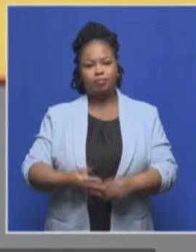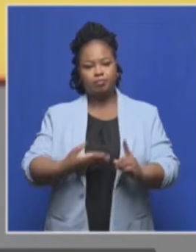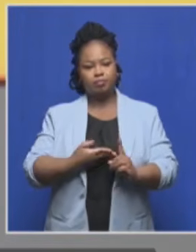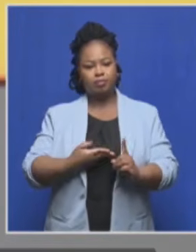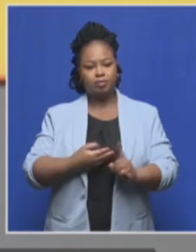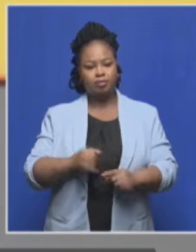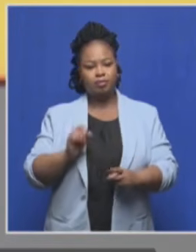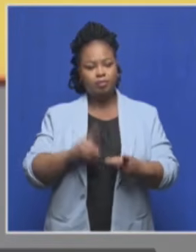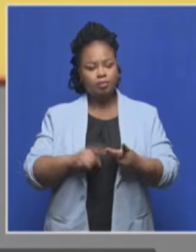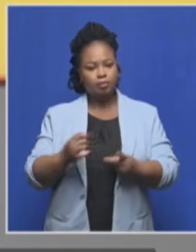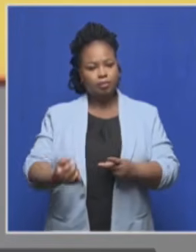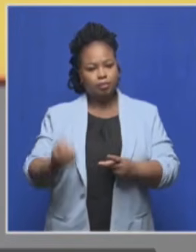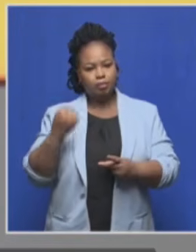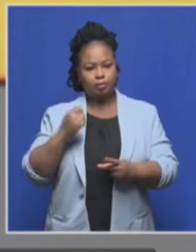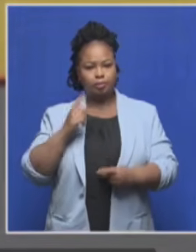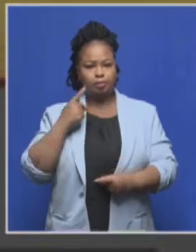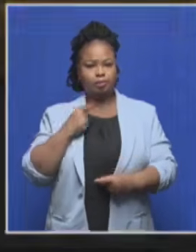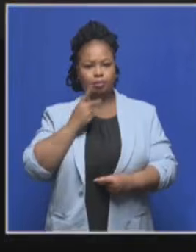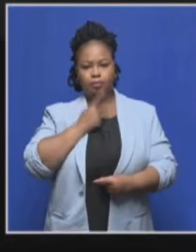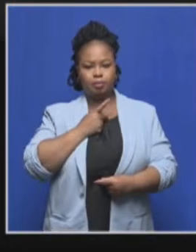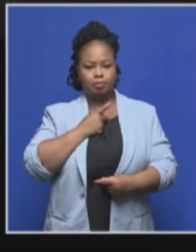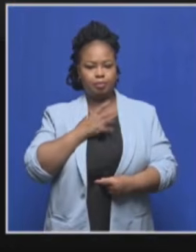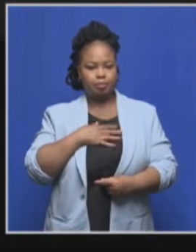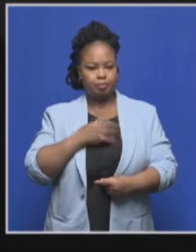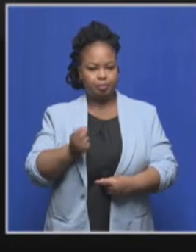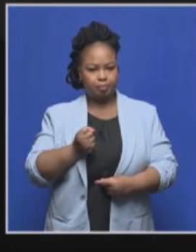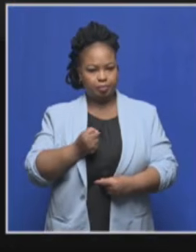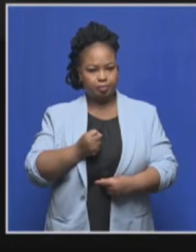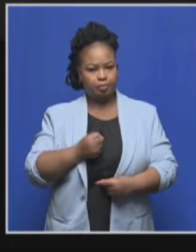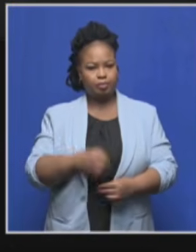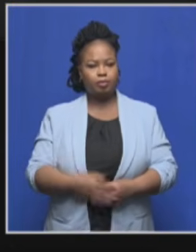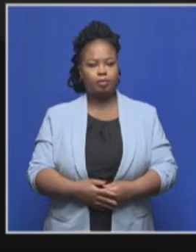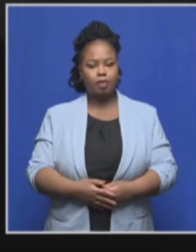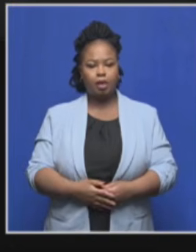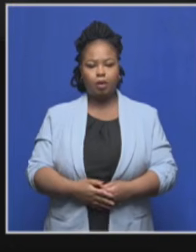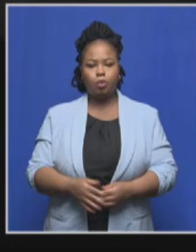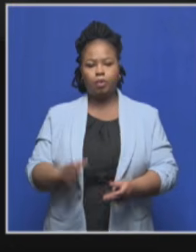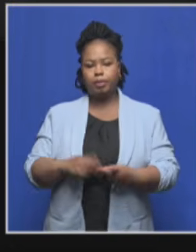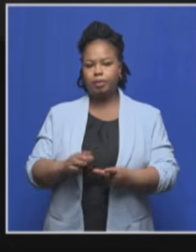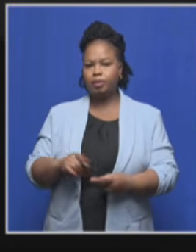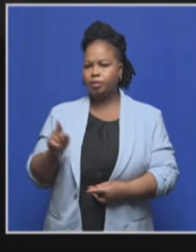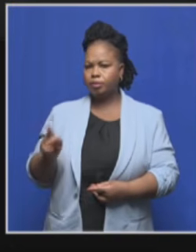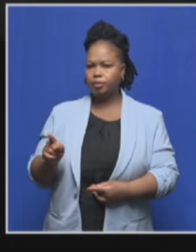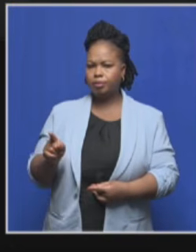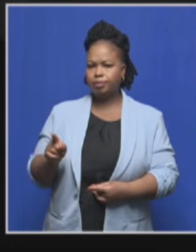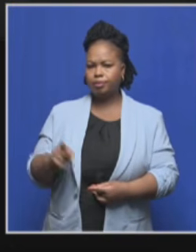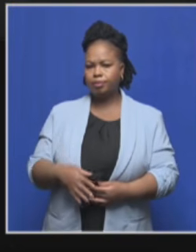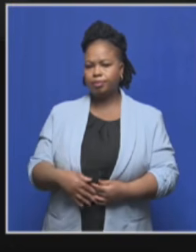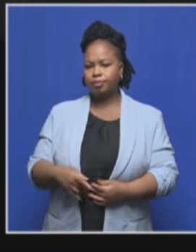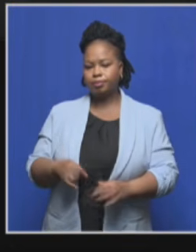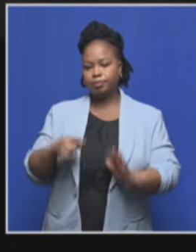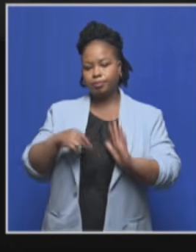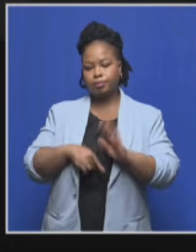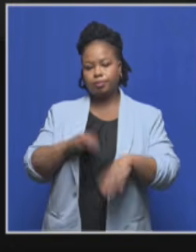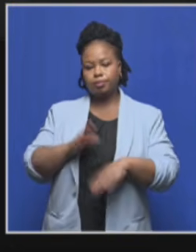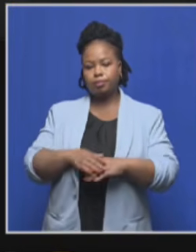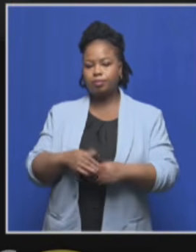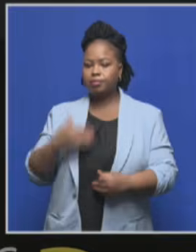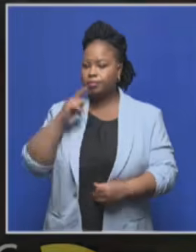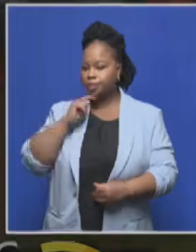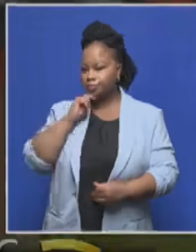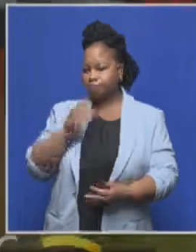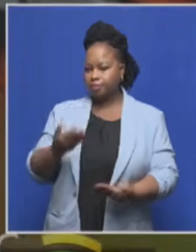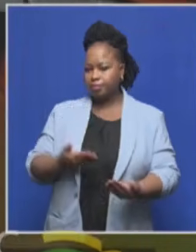simple but powerful message. Be kind, be brave, and speak up. And Nwabisa joins us here to chat a little bit further. Good morning and welcome. Thank you for